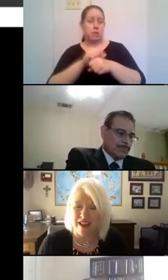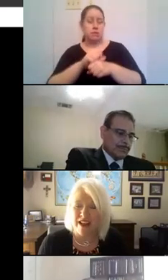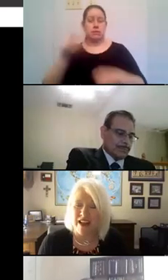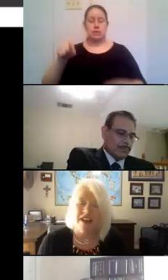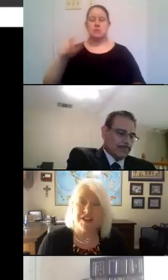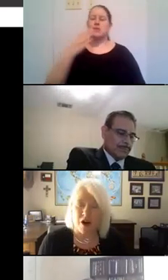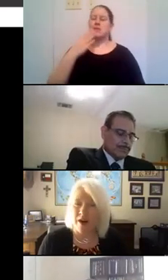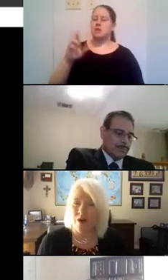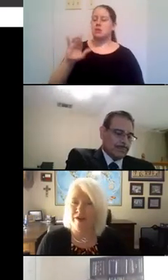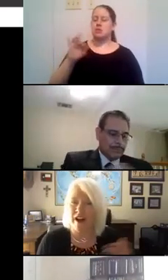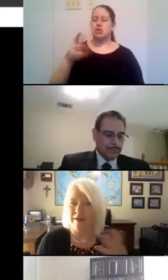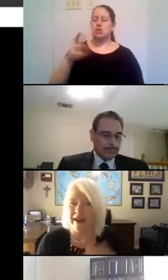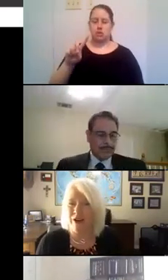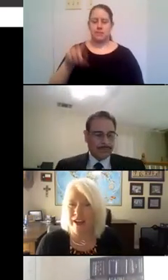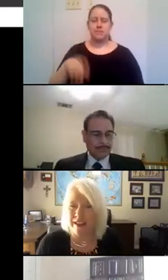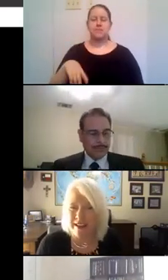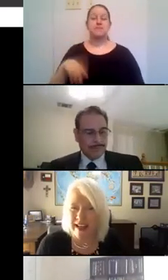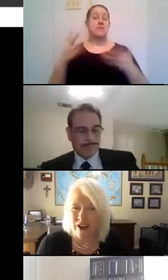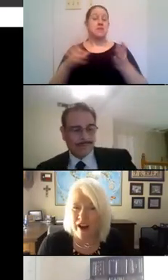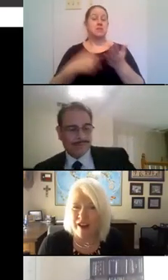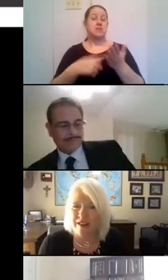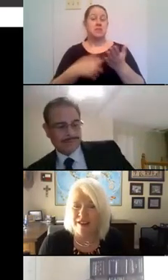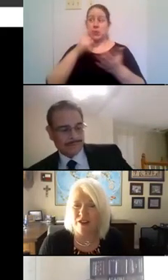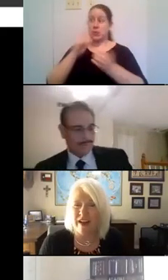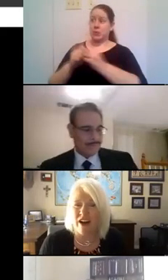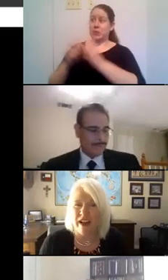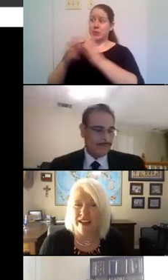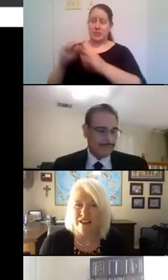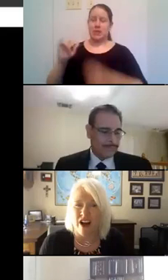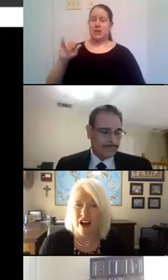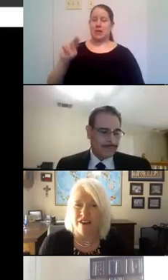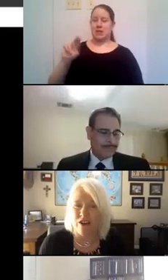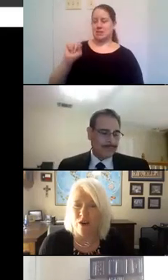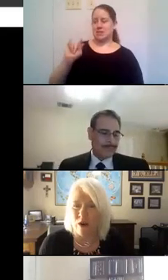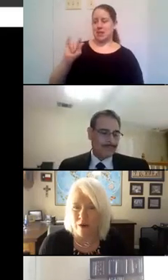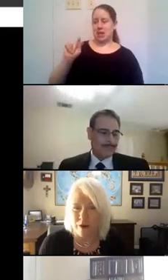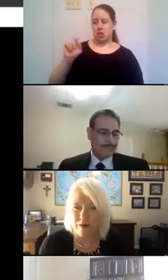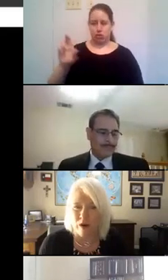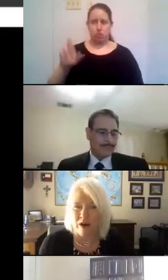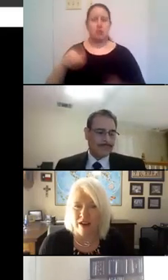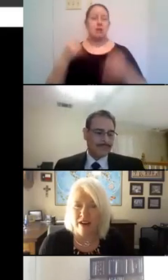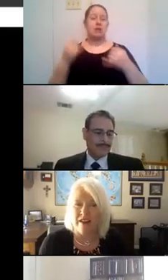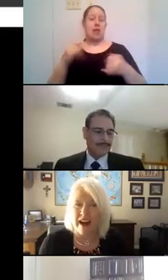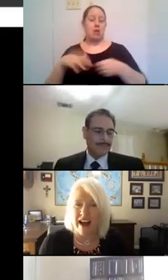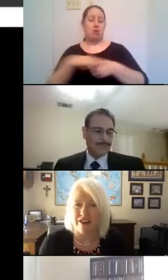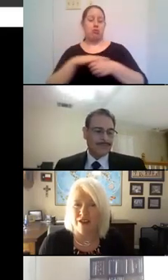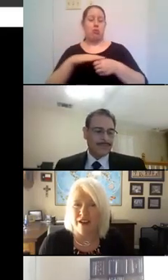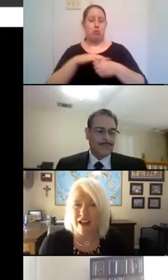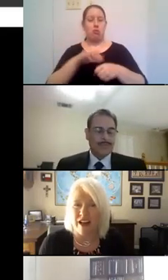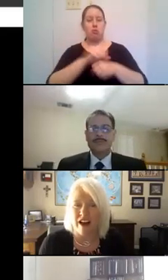Richard. So we've talked about who the instigator was. So now let's talk to the local workforce board